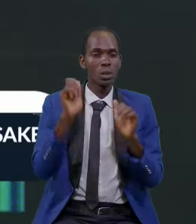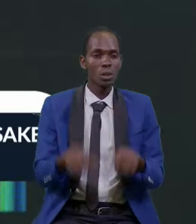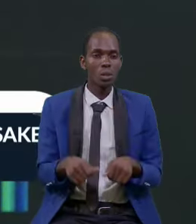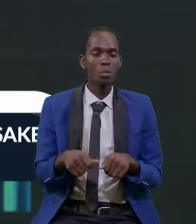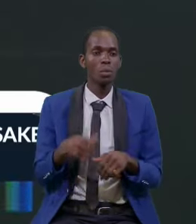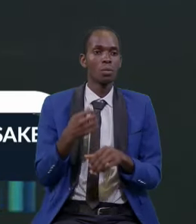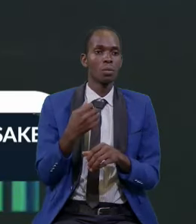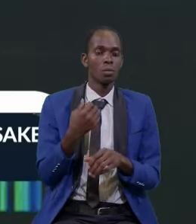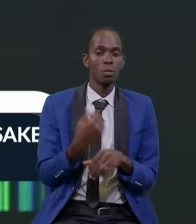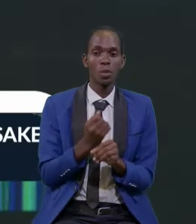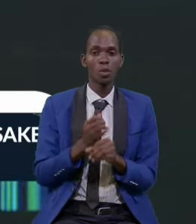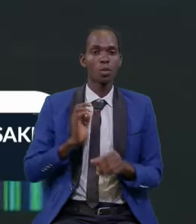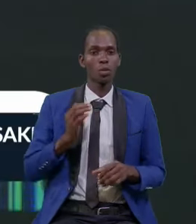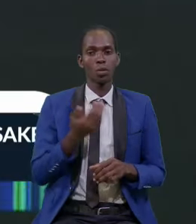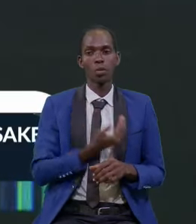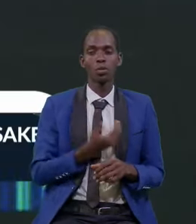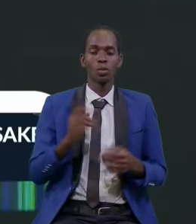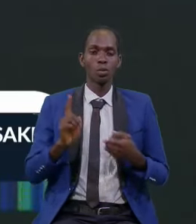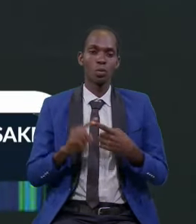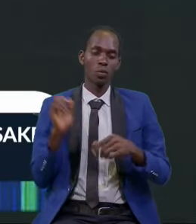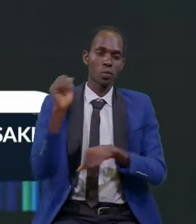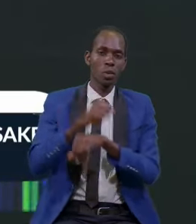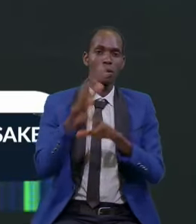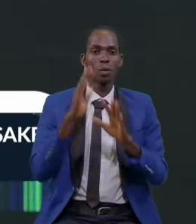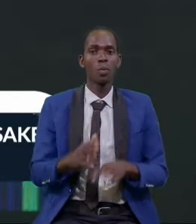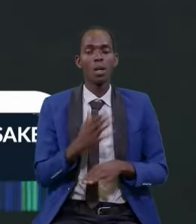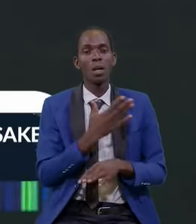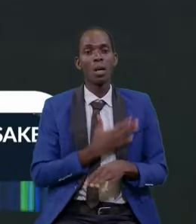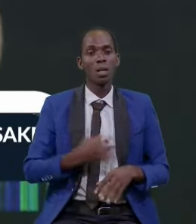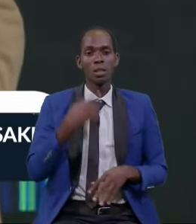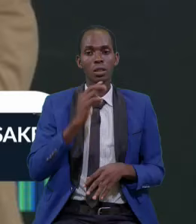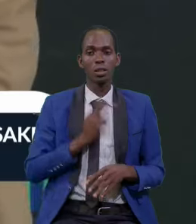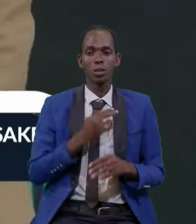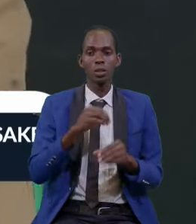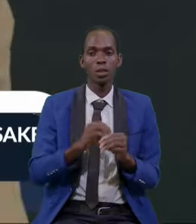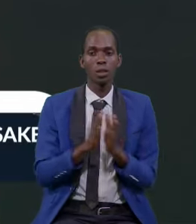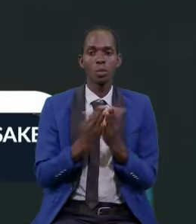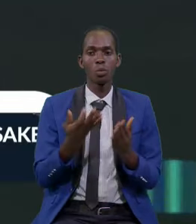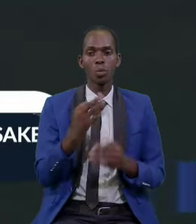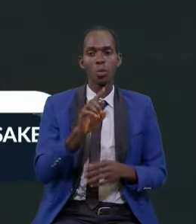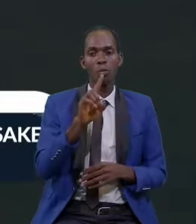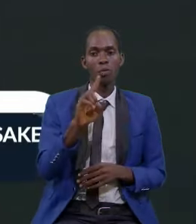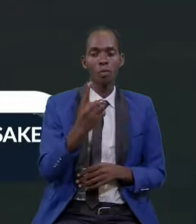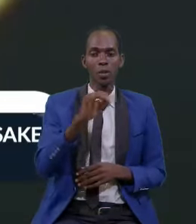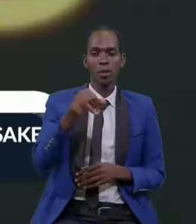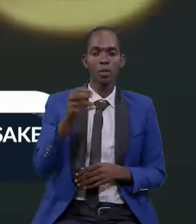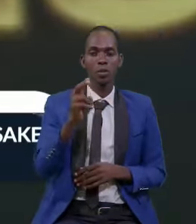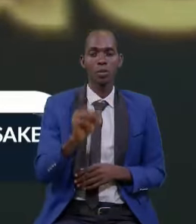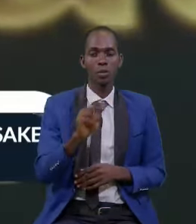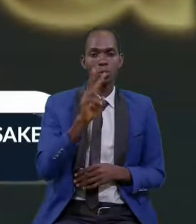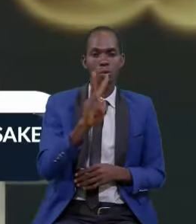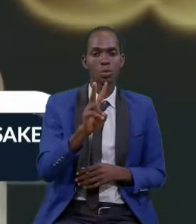us overcomers. And he tells us in 1 John chapter 2, 1